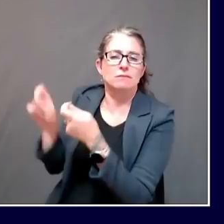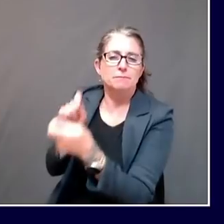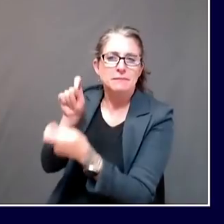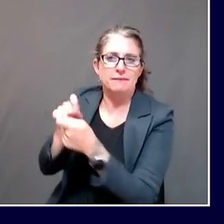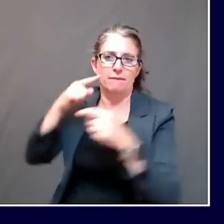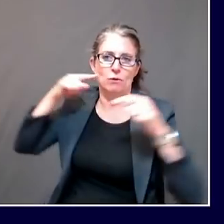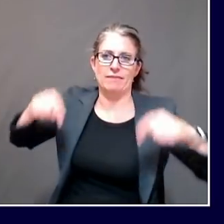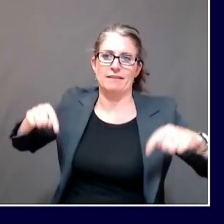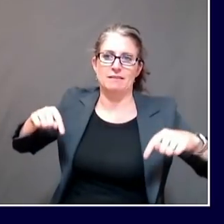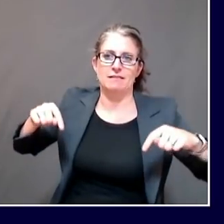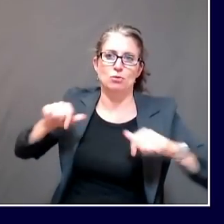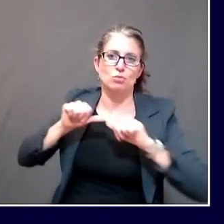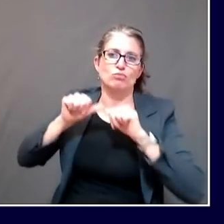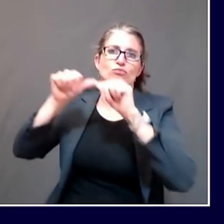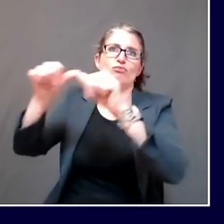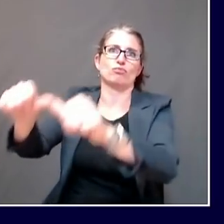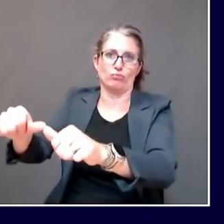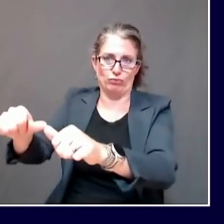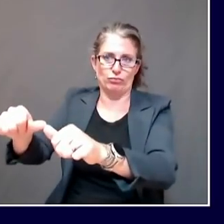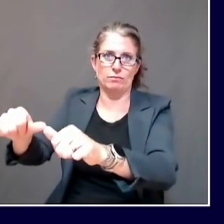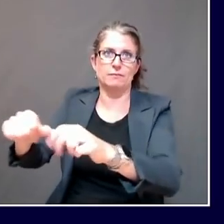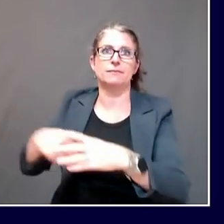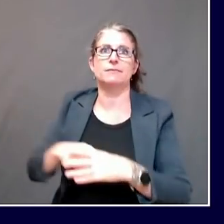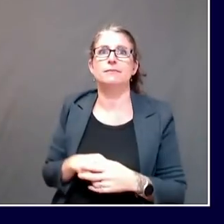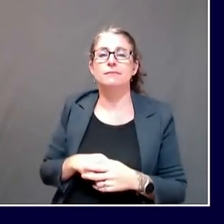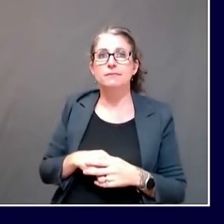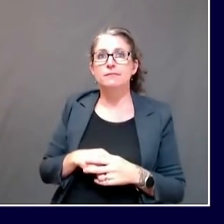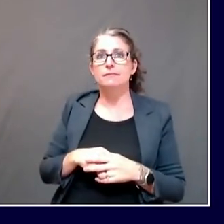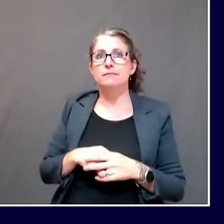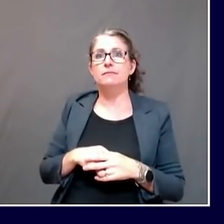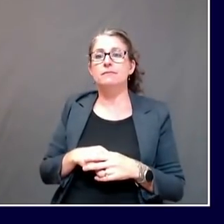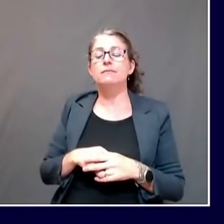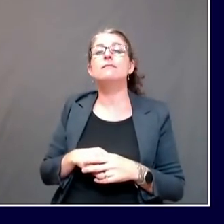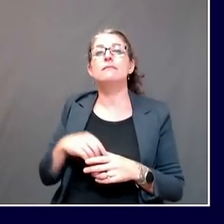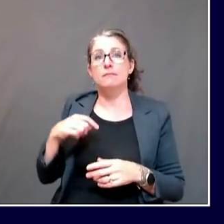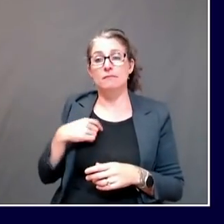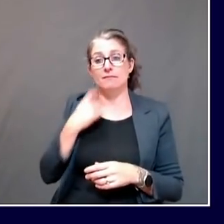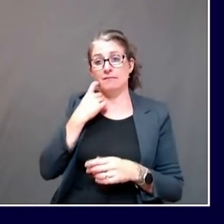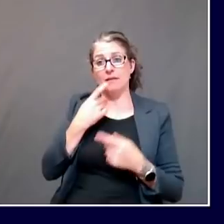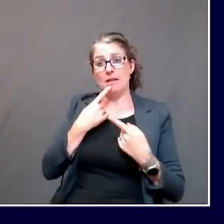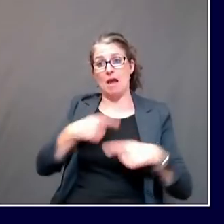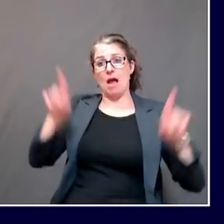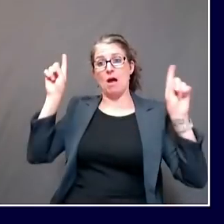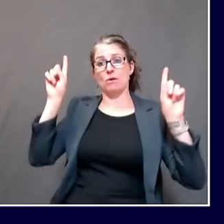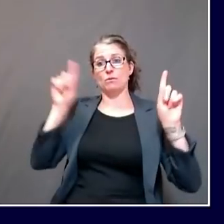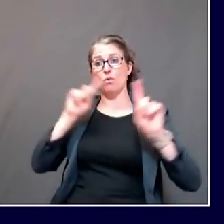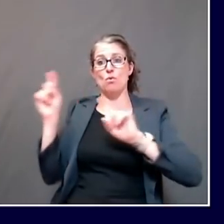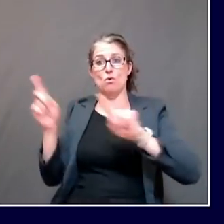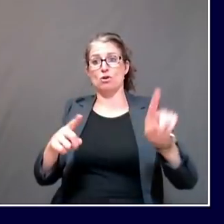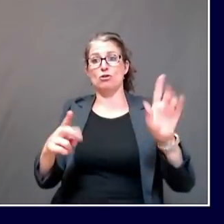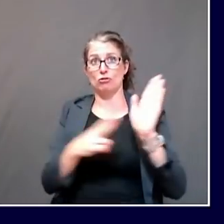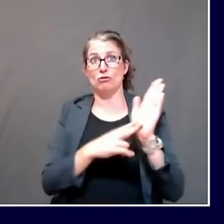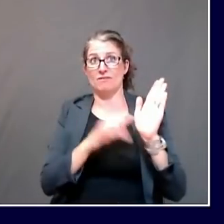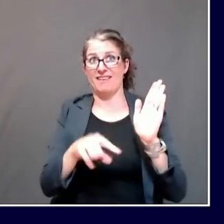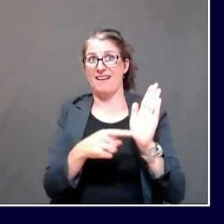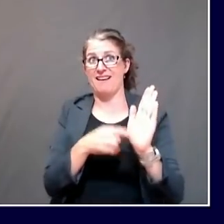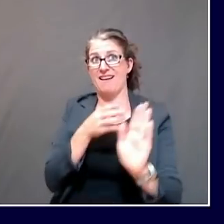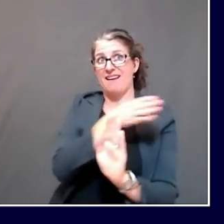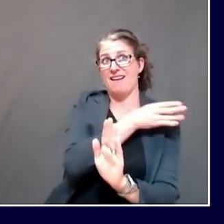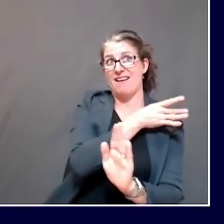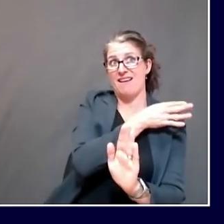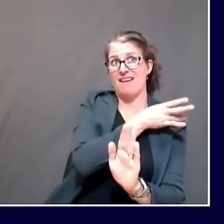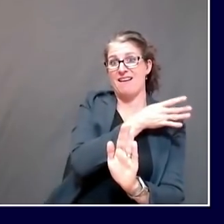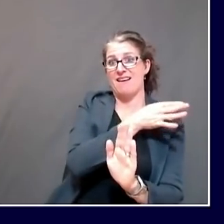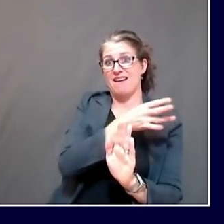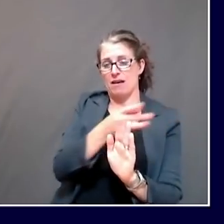and perhaps other measures. Part of the plan to balance the budget includes things other than the curtailment, which I